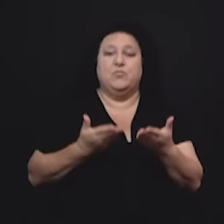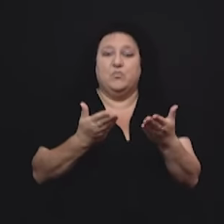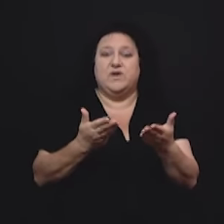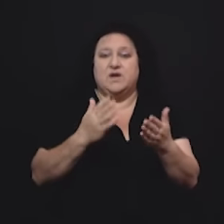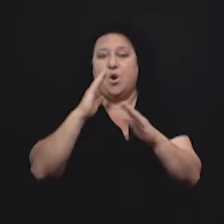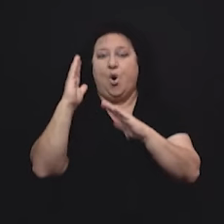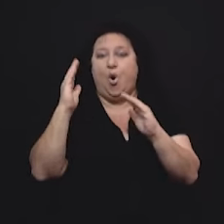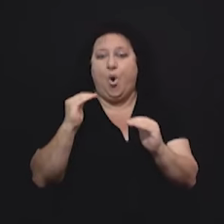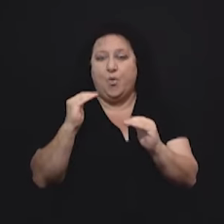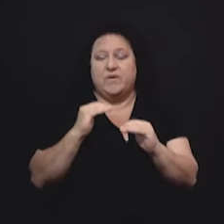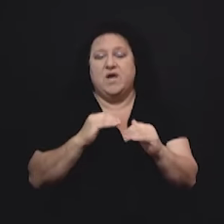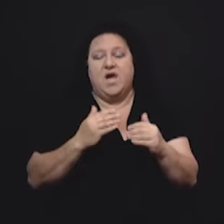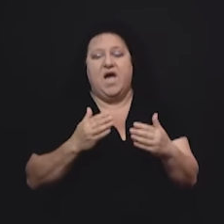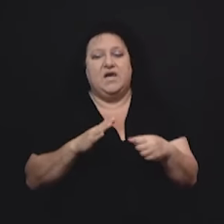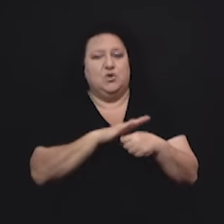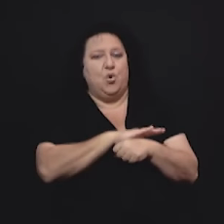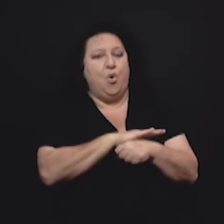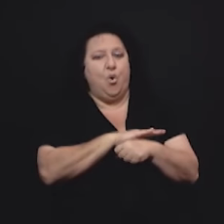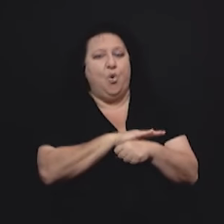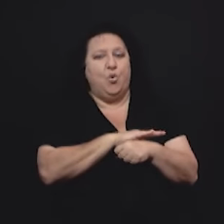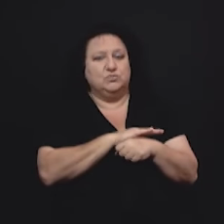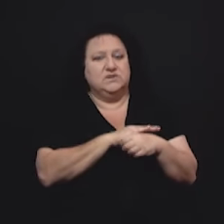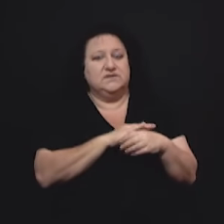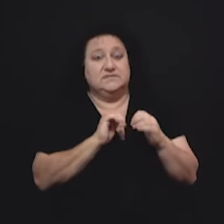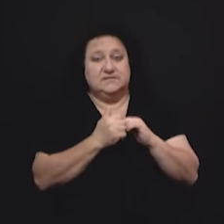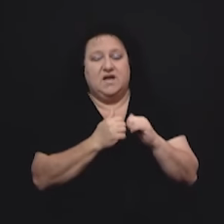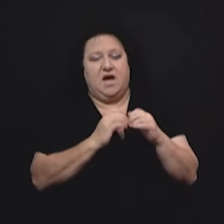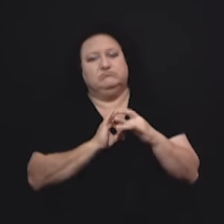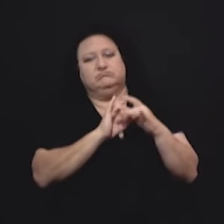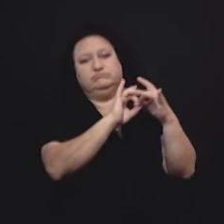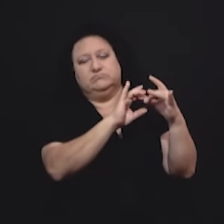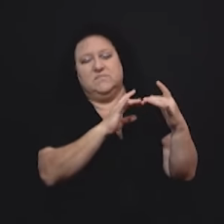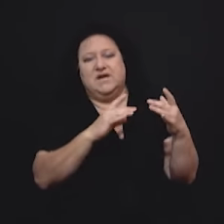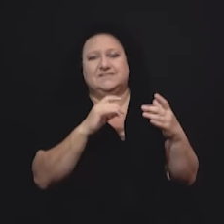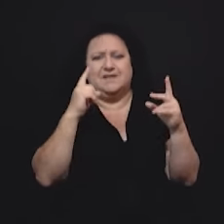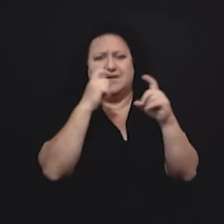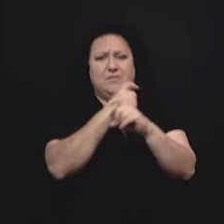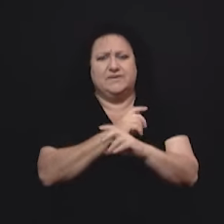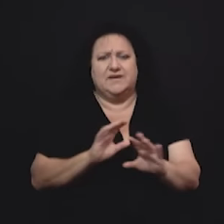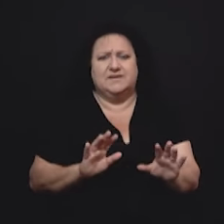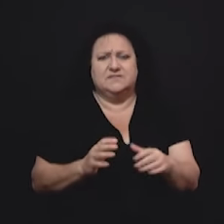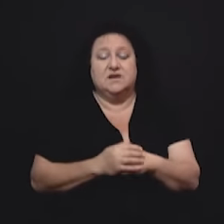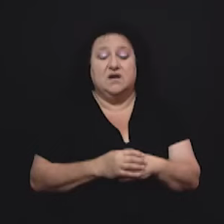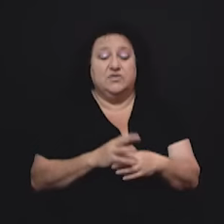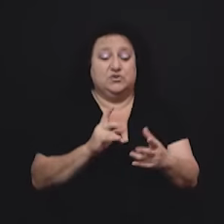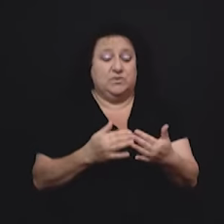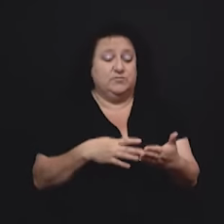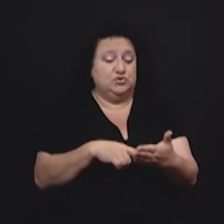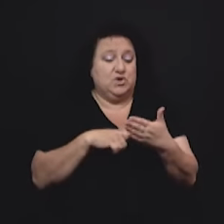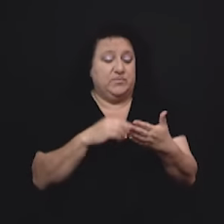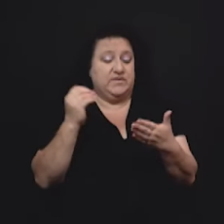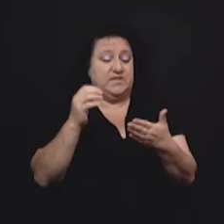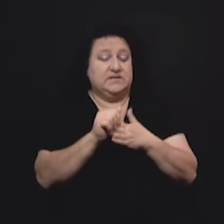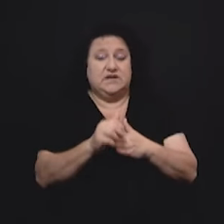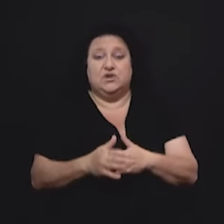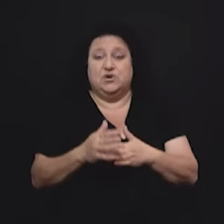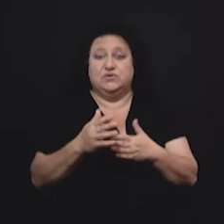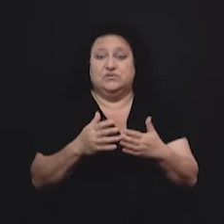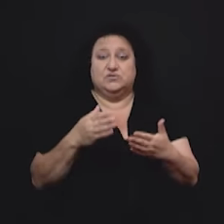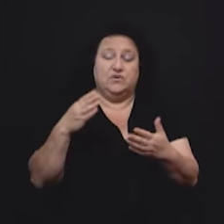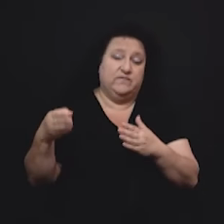Christ, it is not complicated. The scripture says, the believers devoted themselves to the apostles' teachings, to the